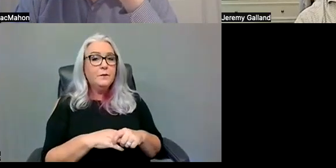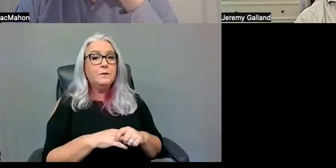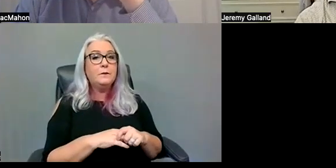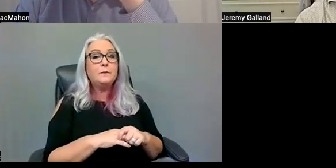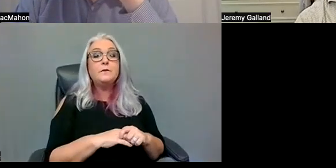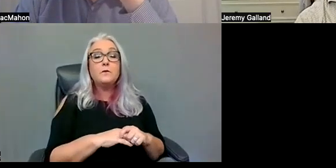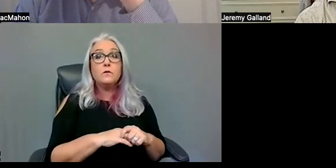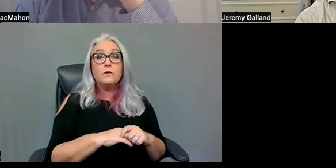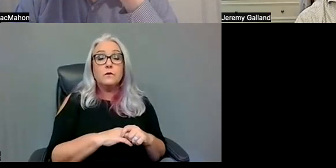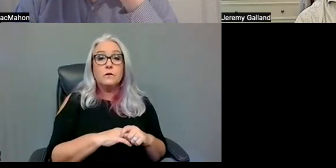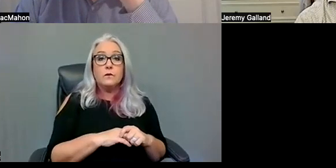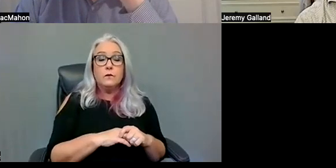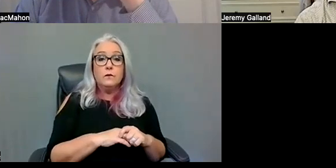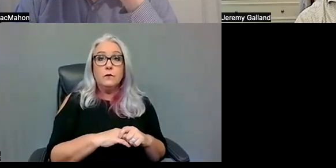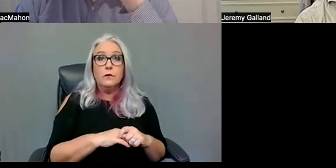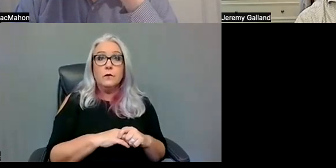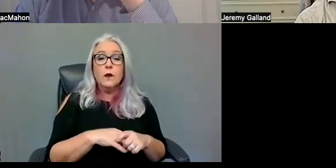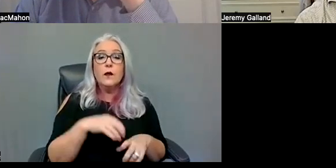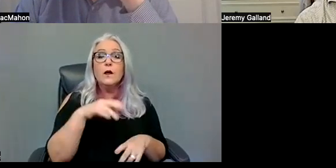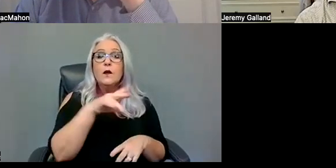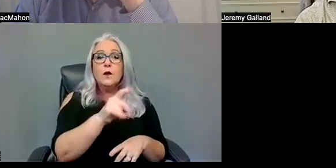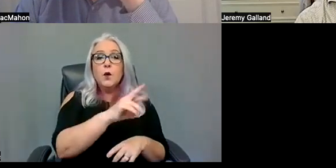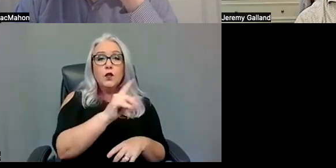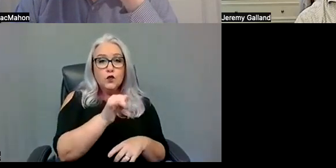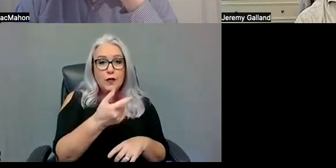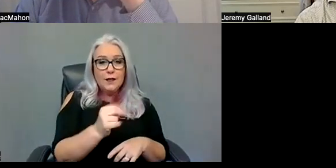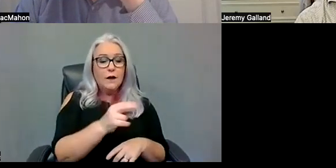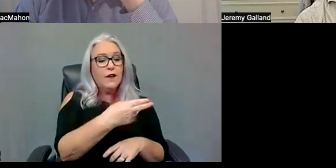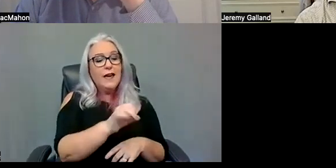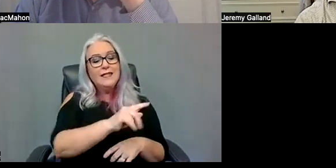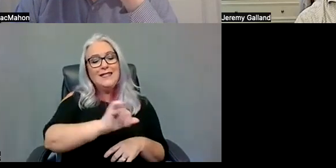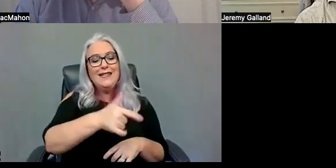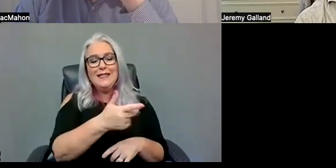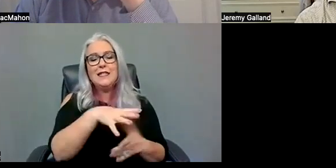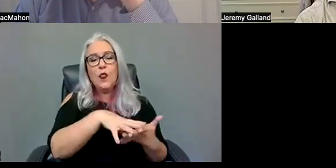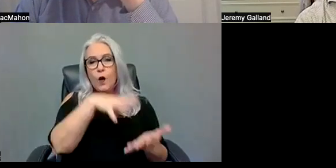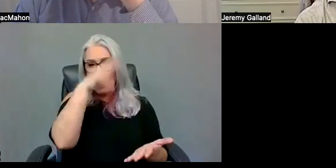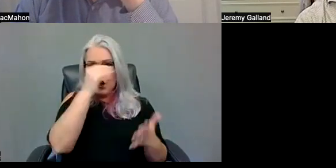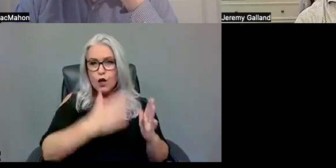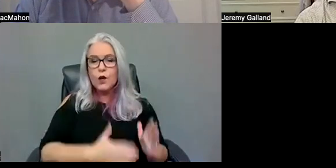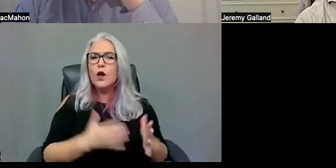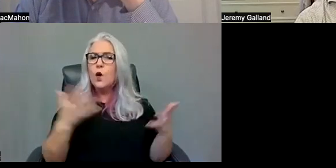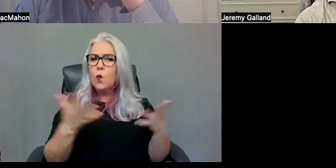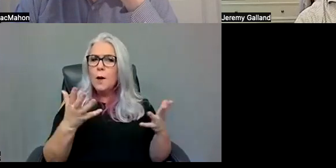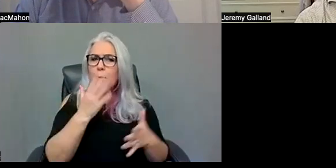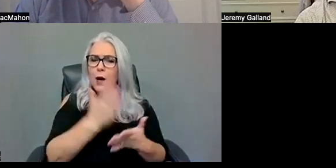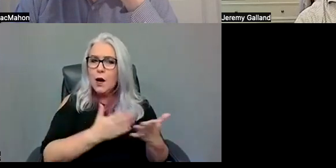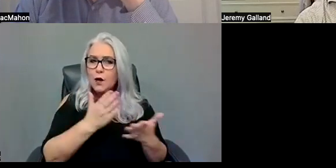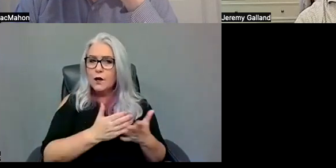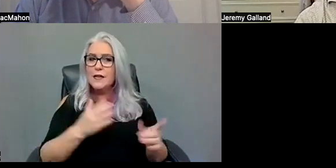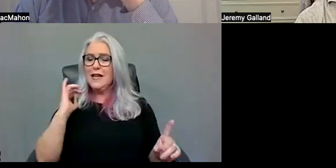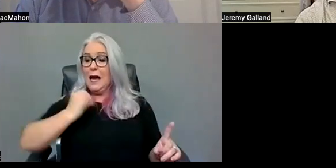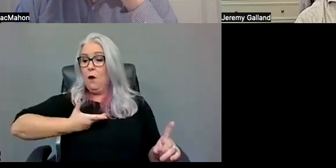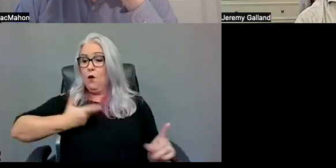for how the district aligns all work to support each child. What key attributes from this framework should the district